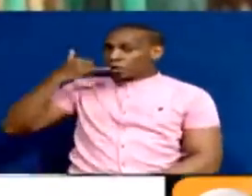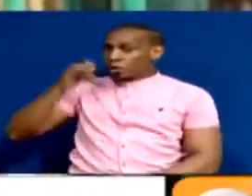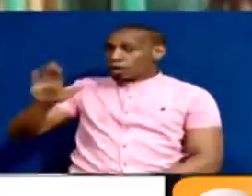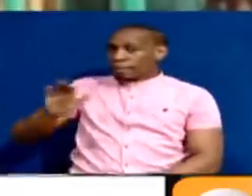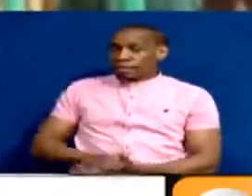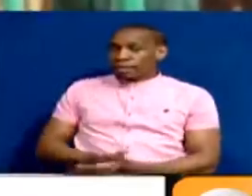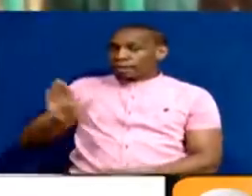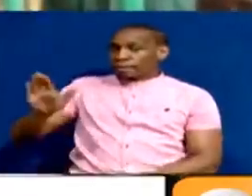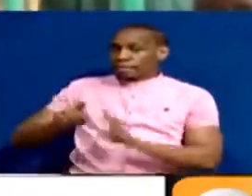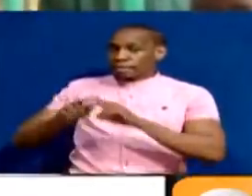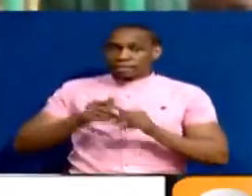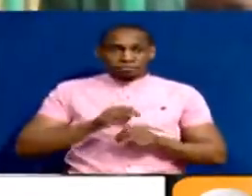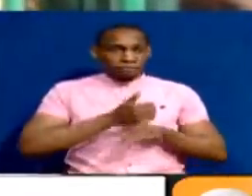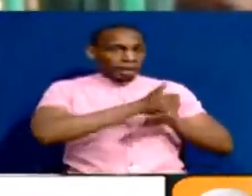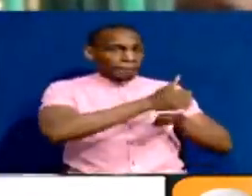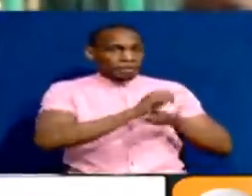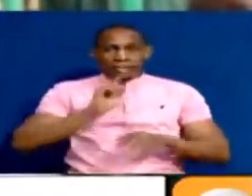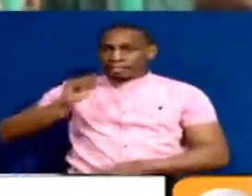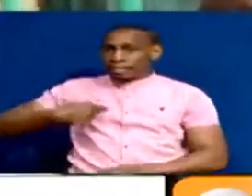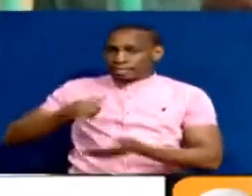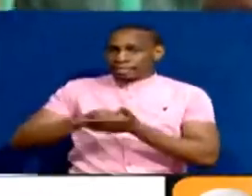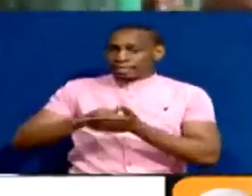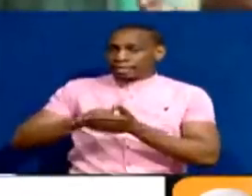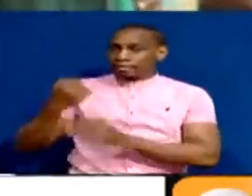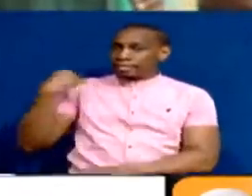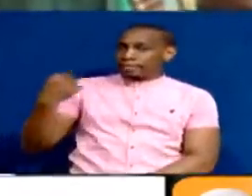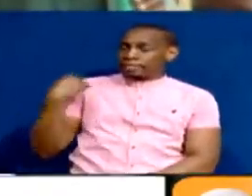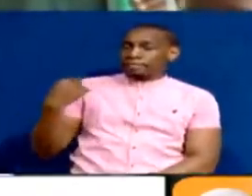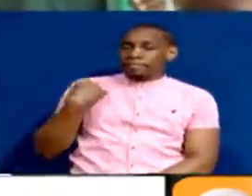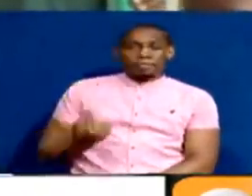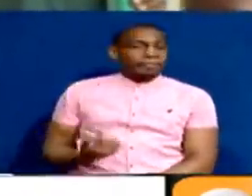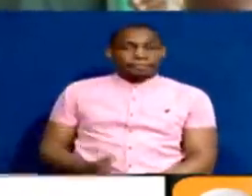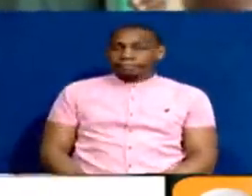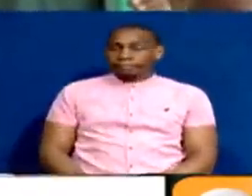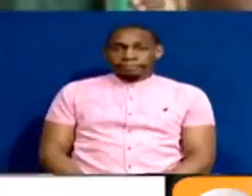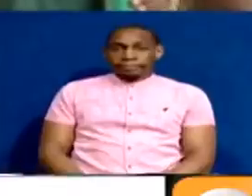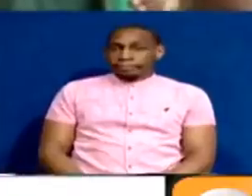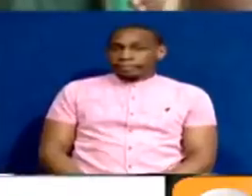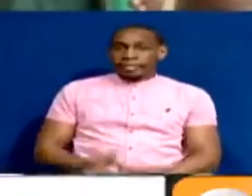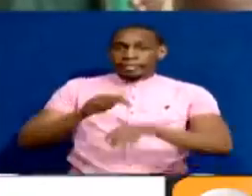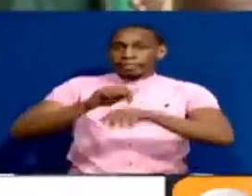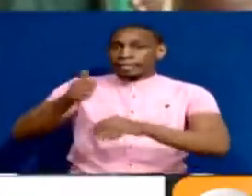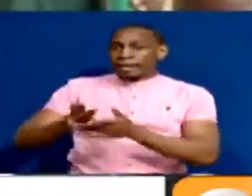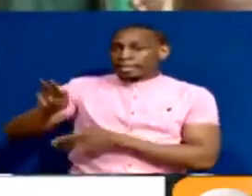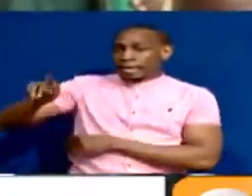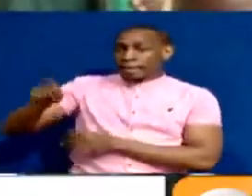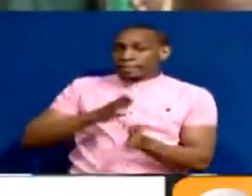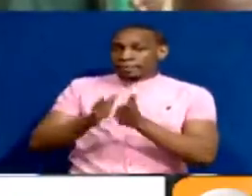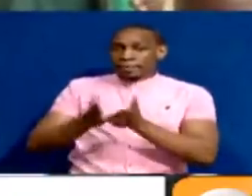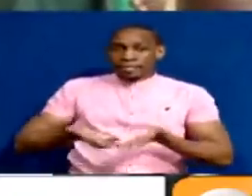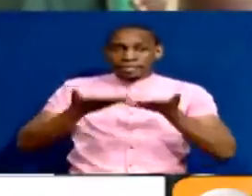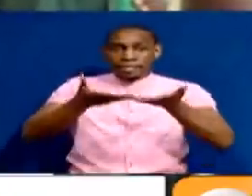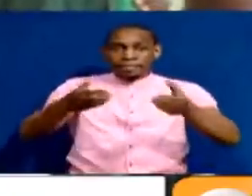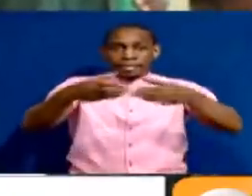simu, anaanza kunitusi, ananiambia mimi namsumbua. Na wakati mwingine amepanga handing over